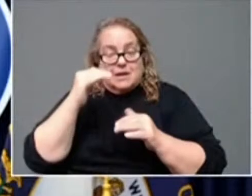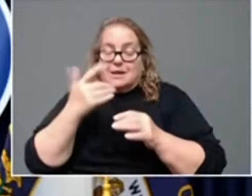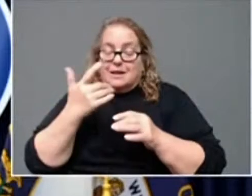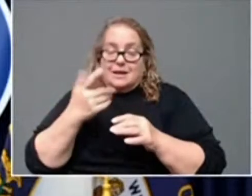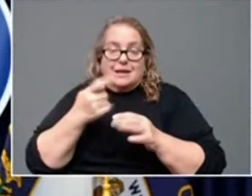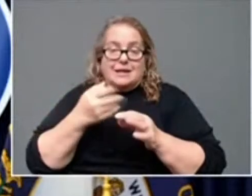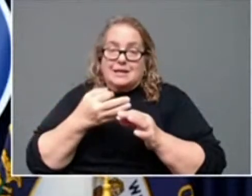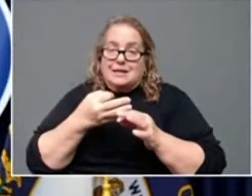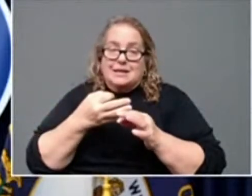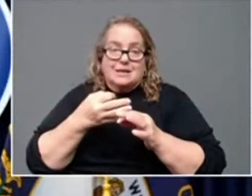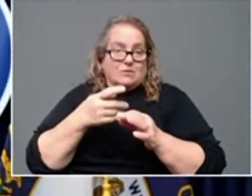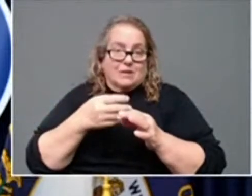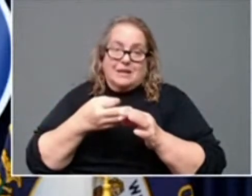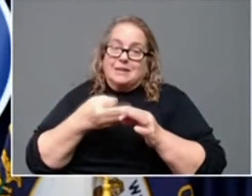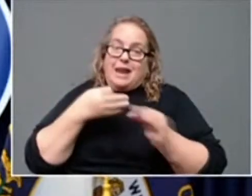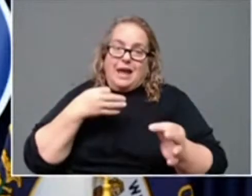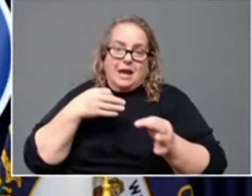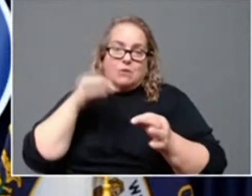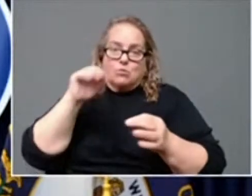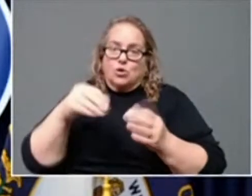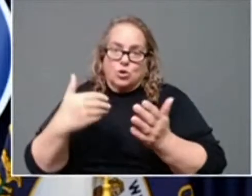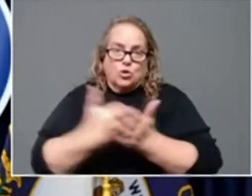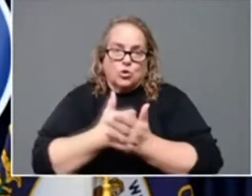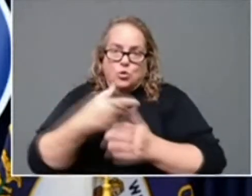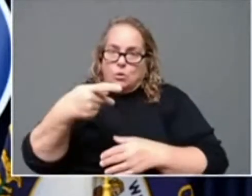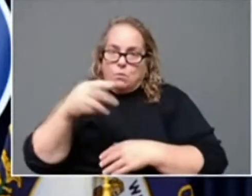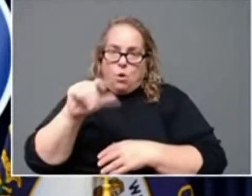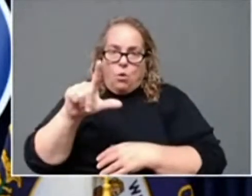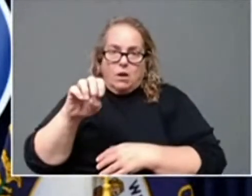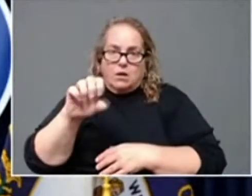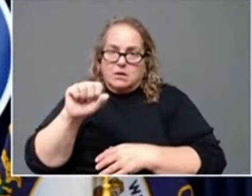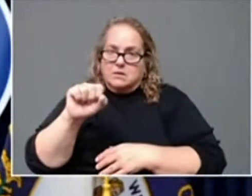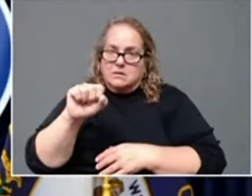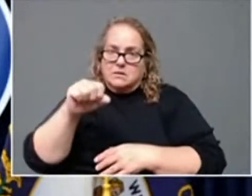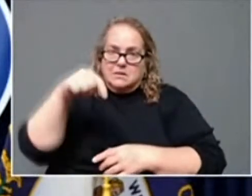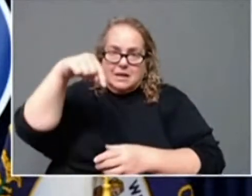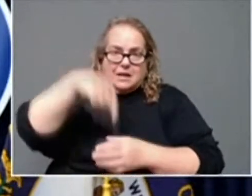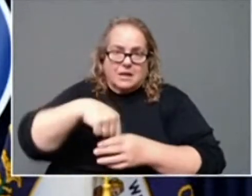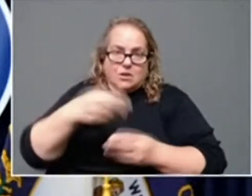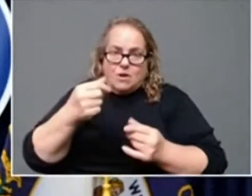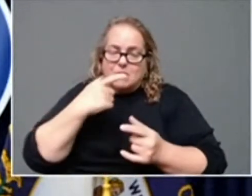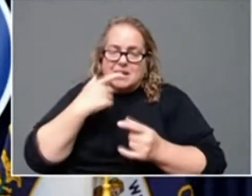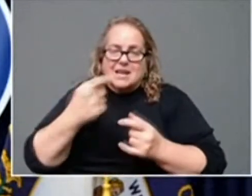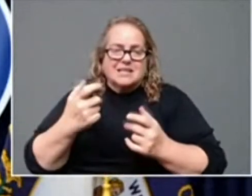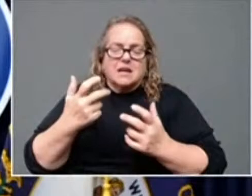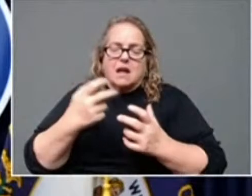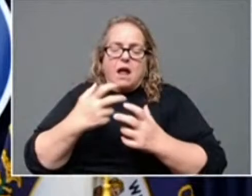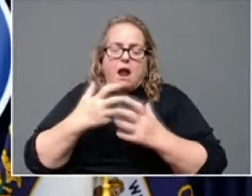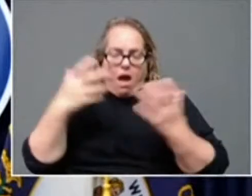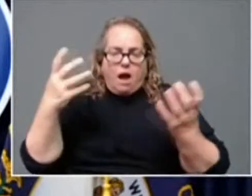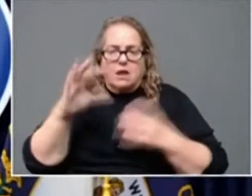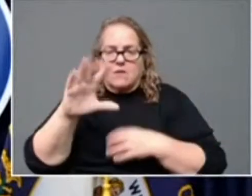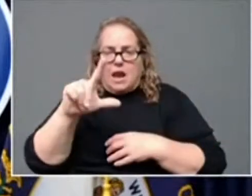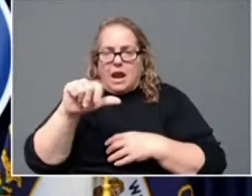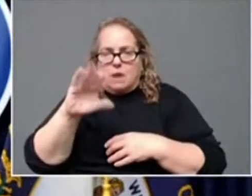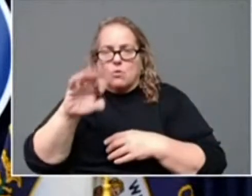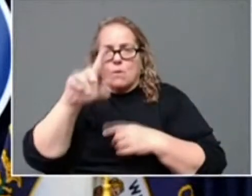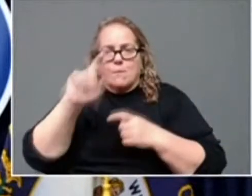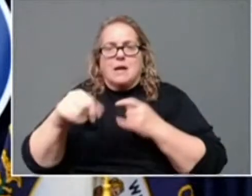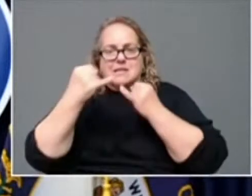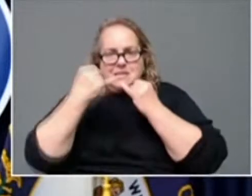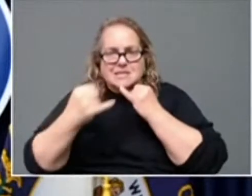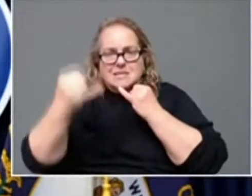poles in. That is a very intense labor, and then they have to string the wires. So a little update on the water and sewer